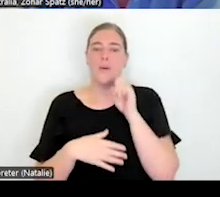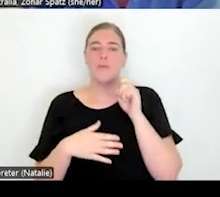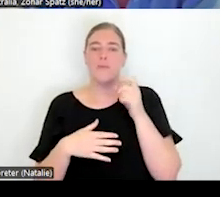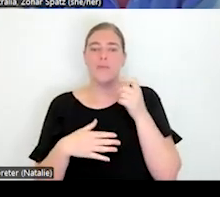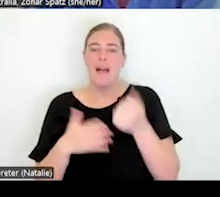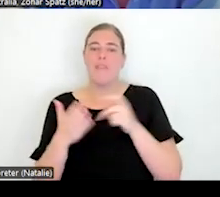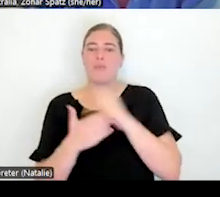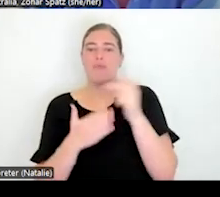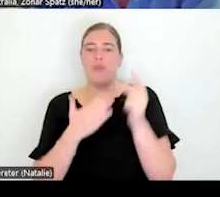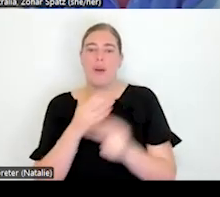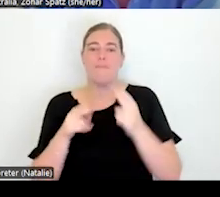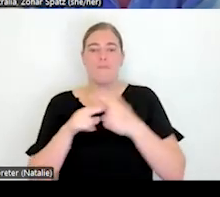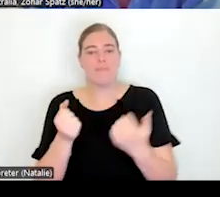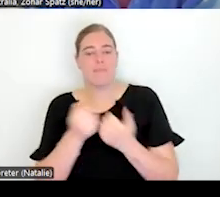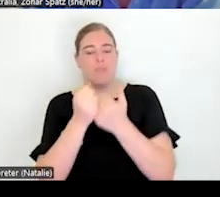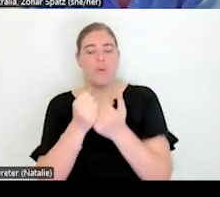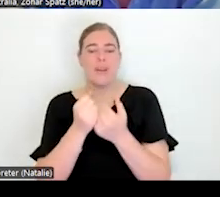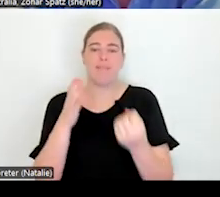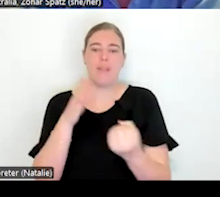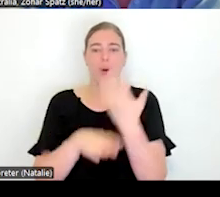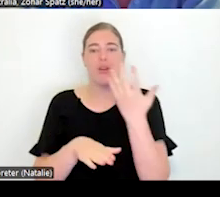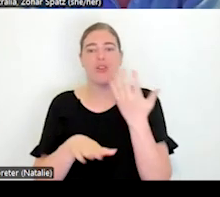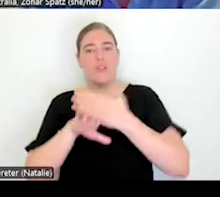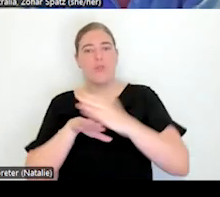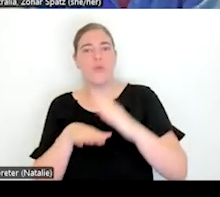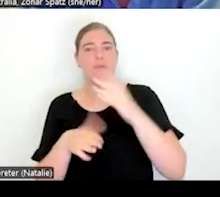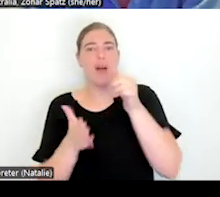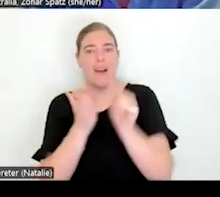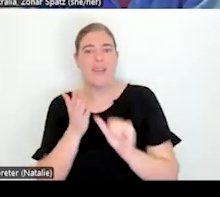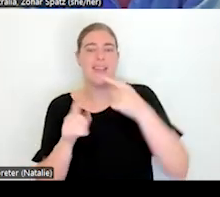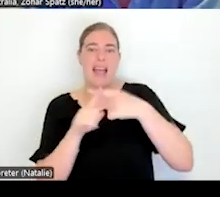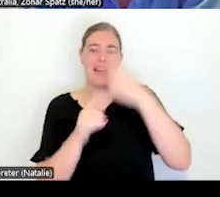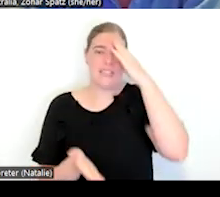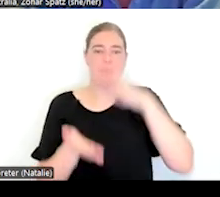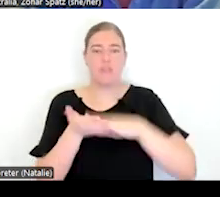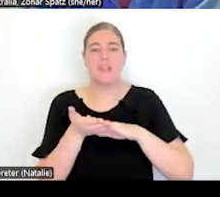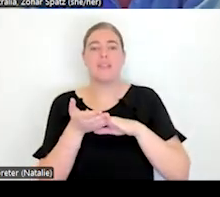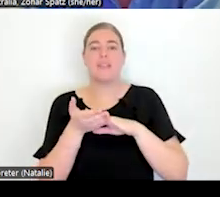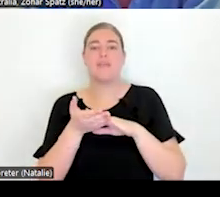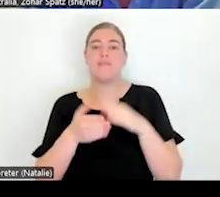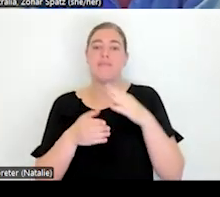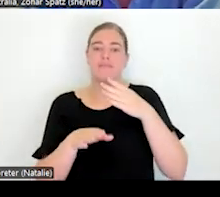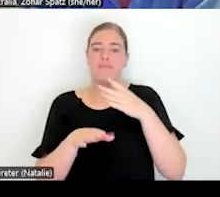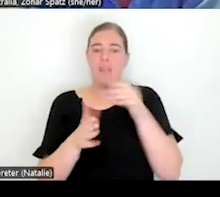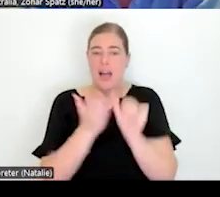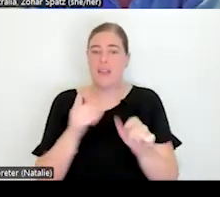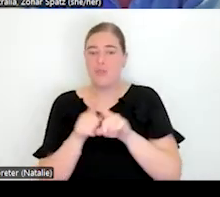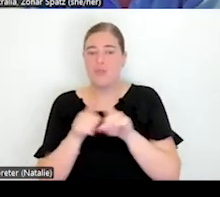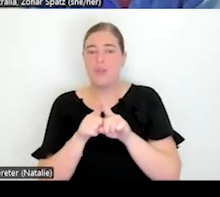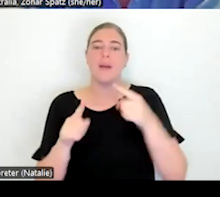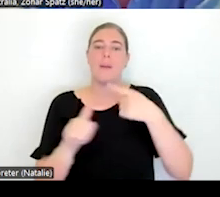emerging artists and producers, first-time attendees, First Nations delegates, and other target